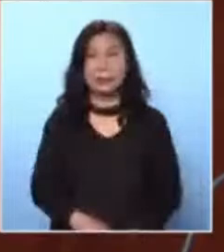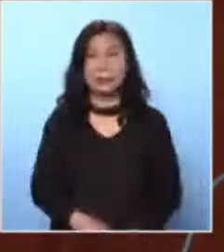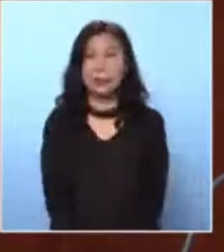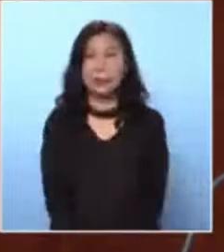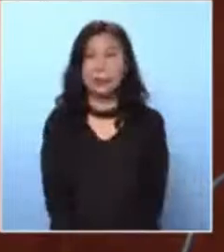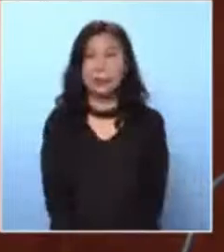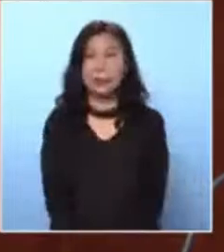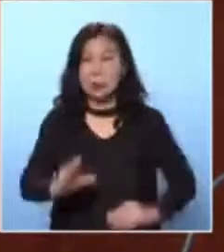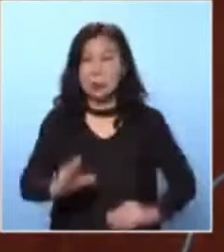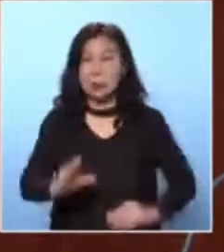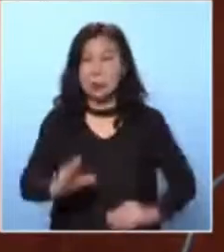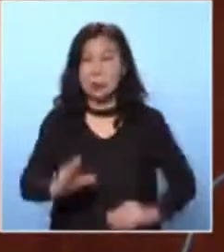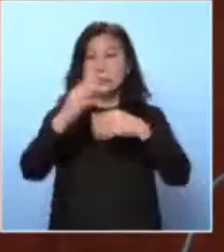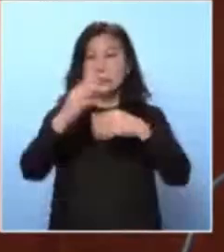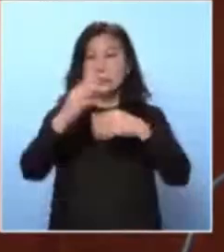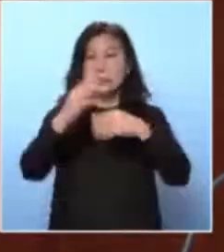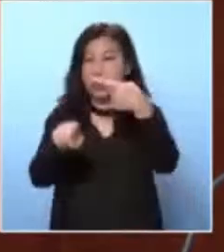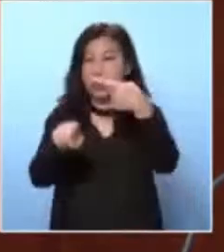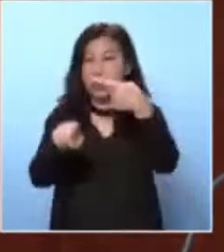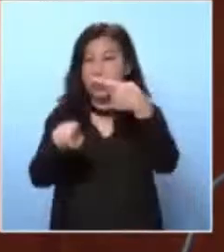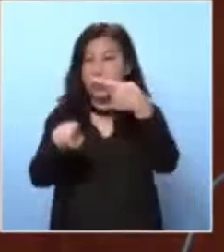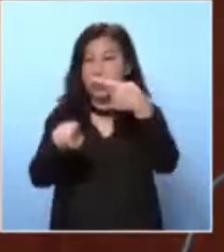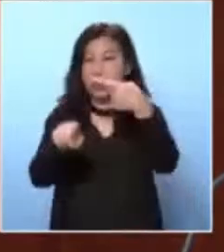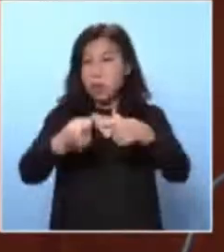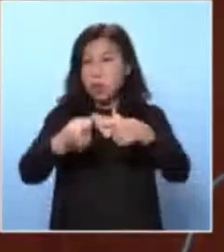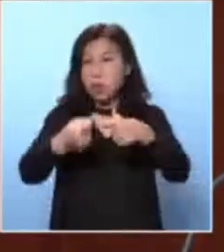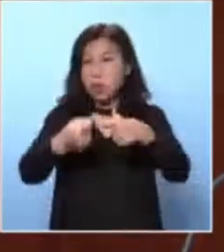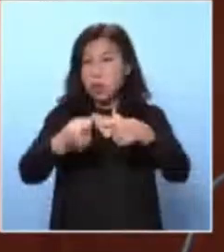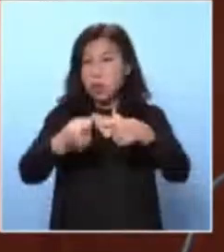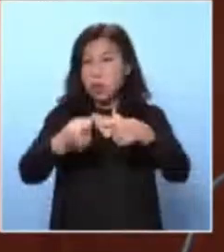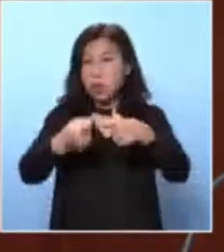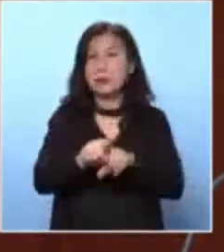be a land reserve of at least 1,000 hectares.